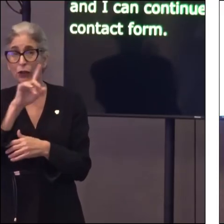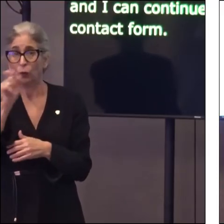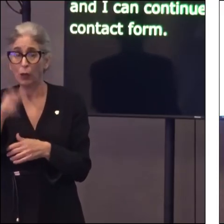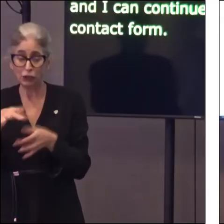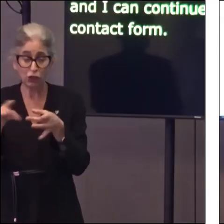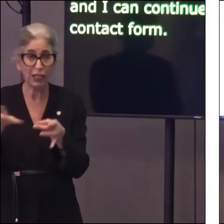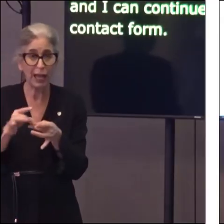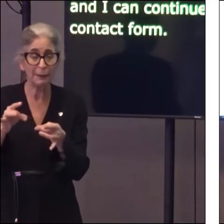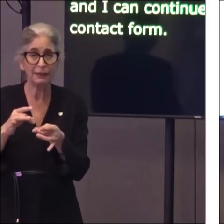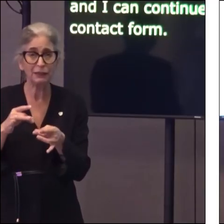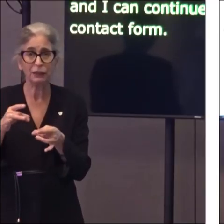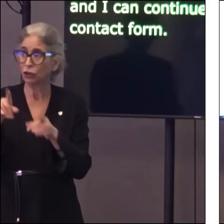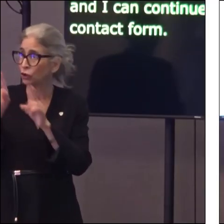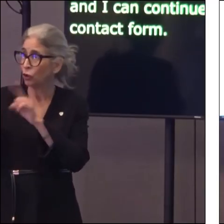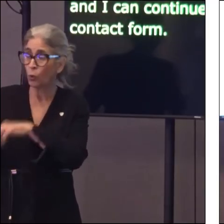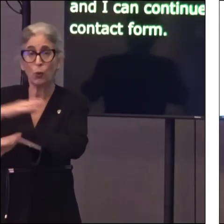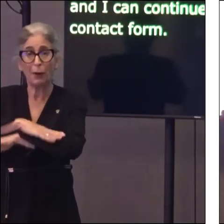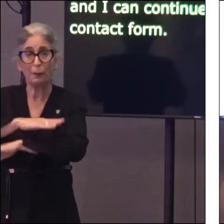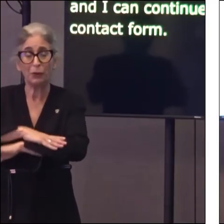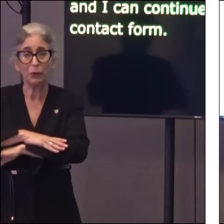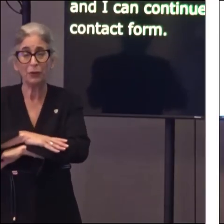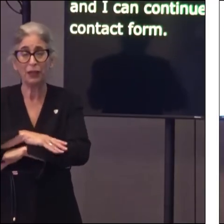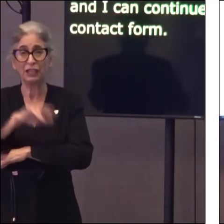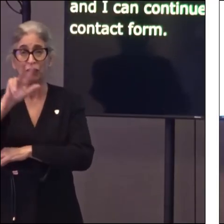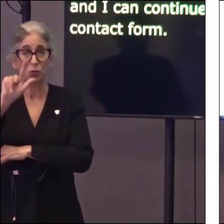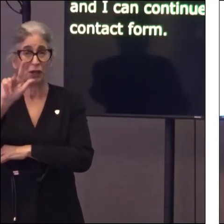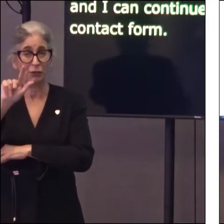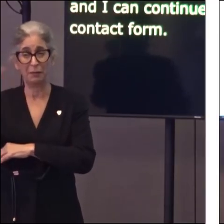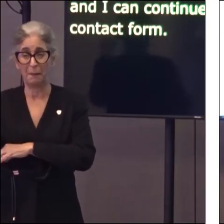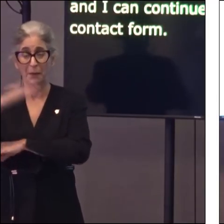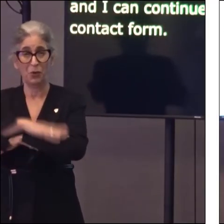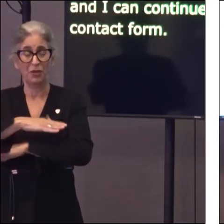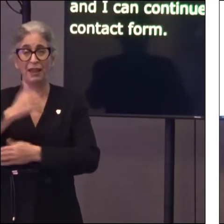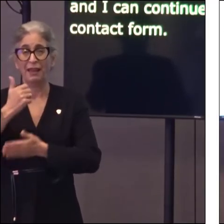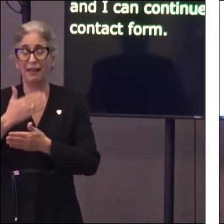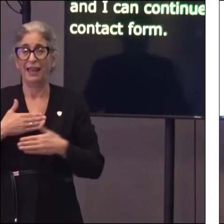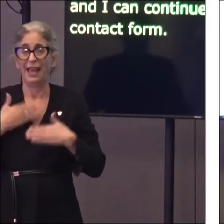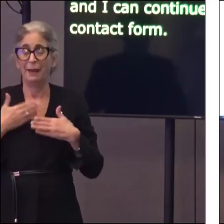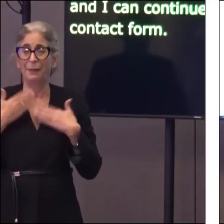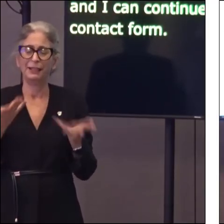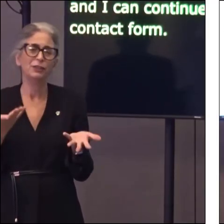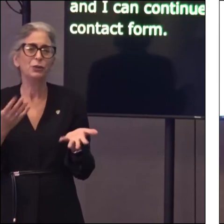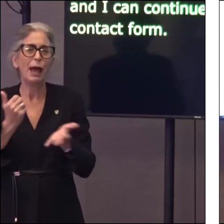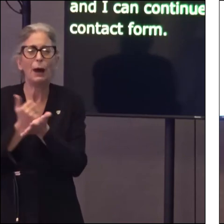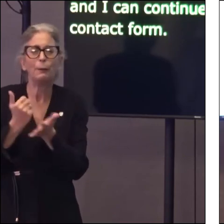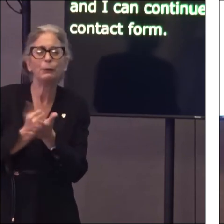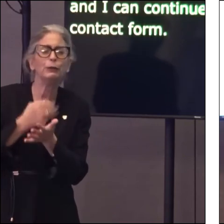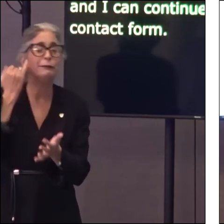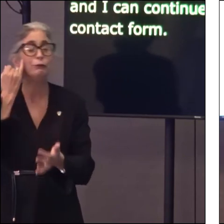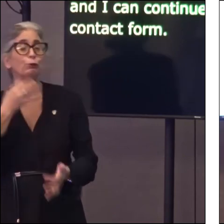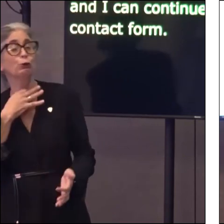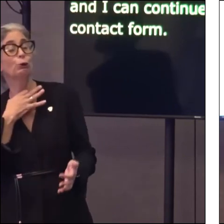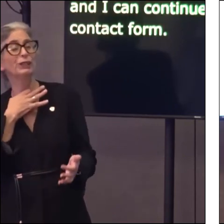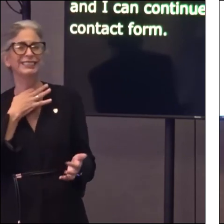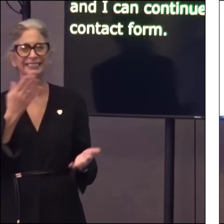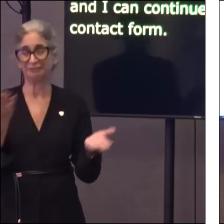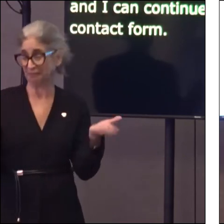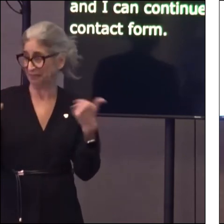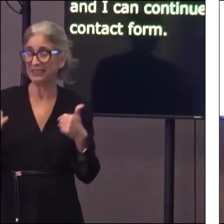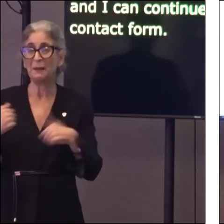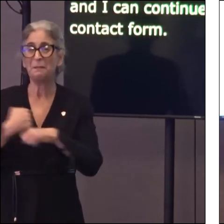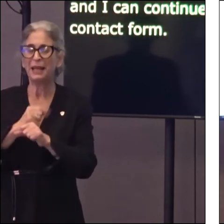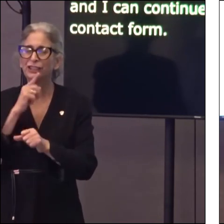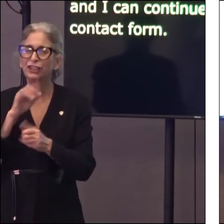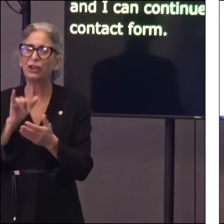or comments, please check us out at our booth 23. Happy to quench your curiosities. And let's